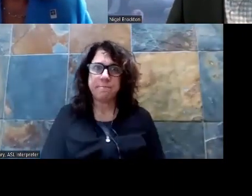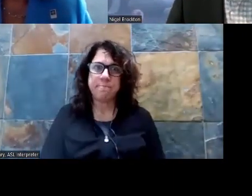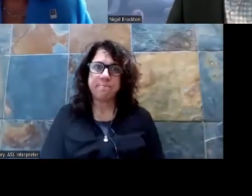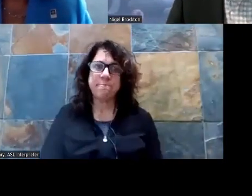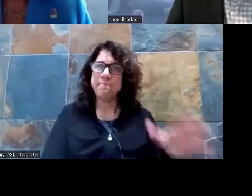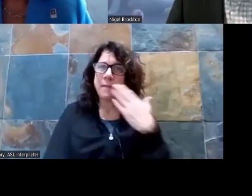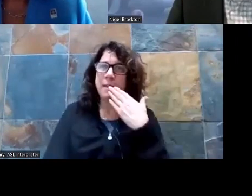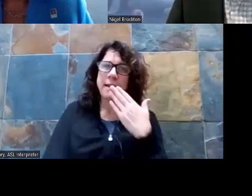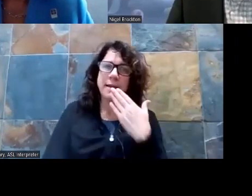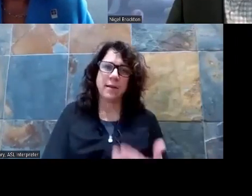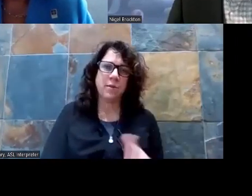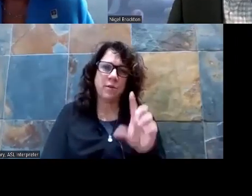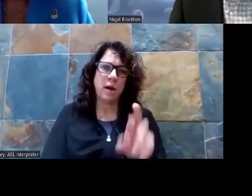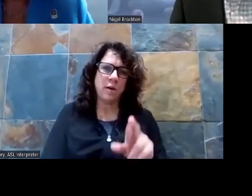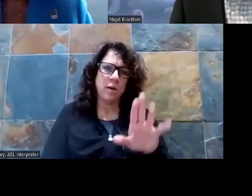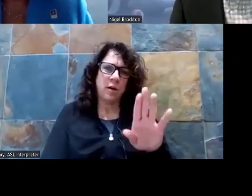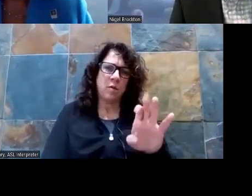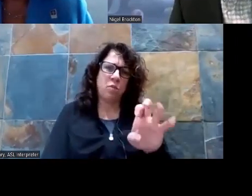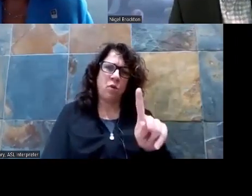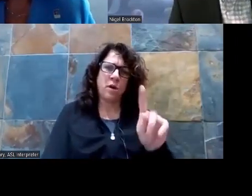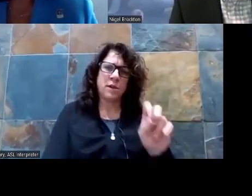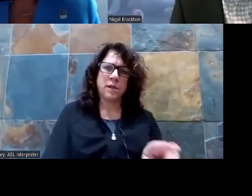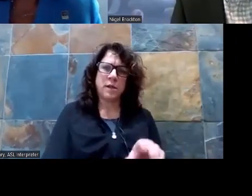Thank you, Dr. Brockton. Dr. Malakian,